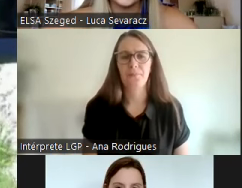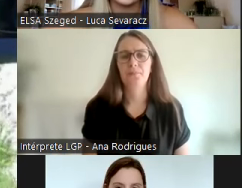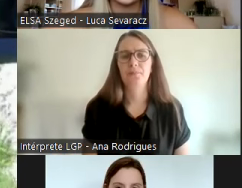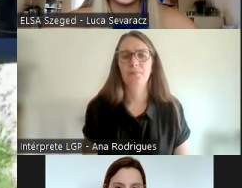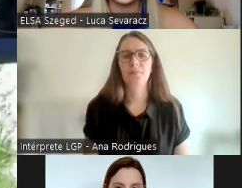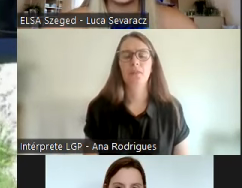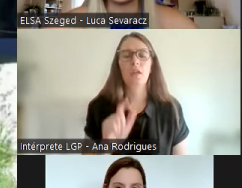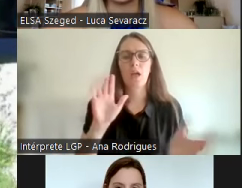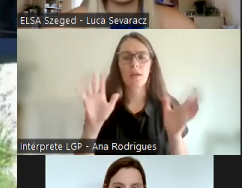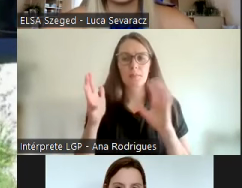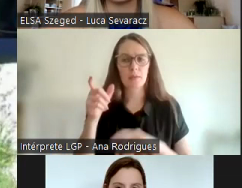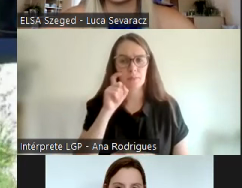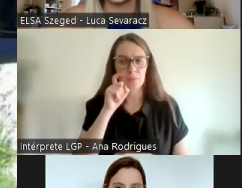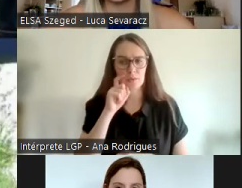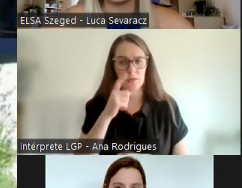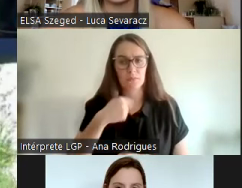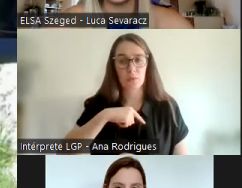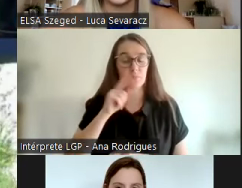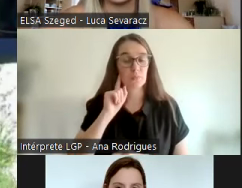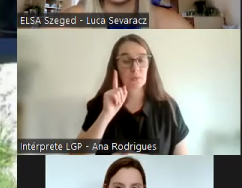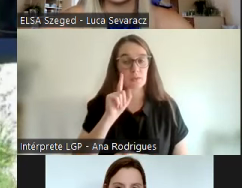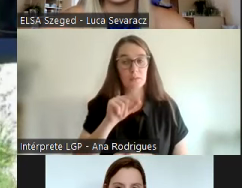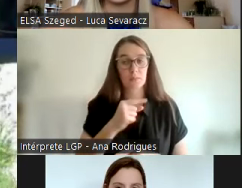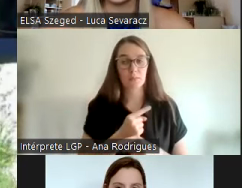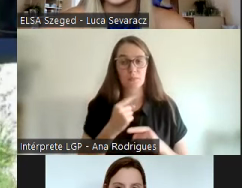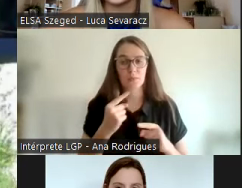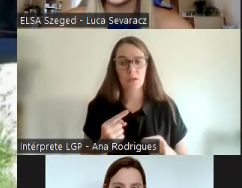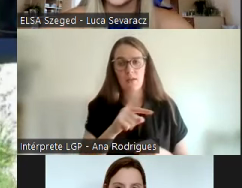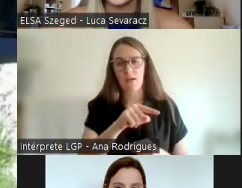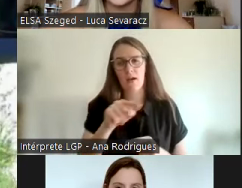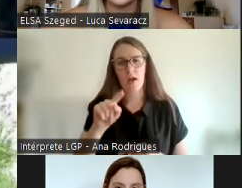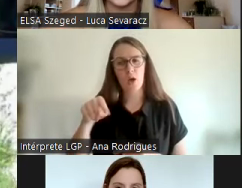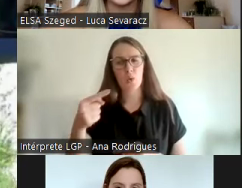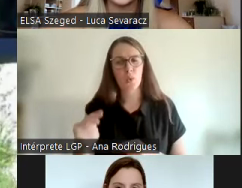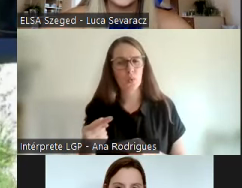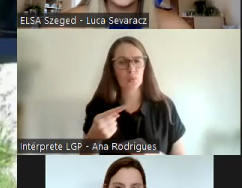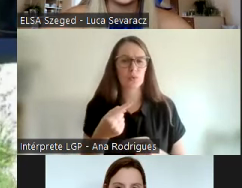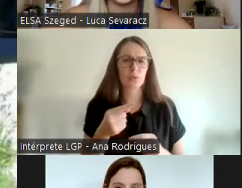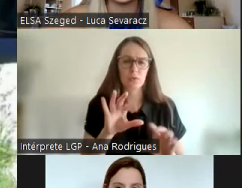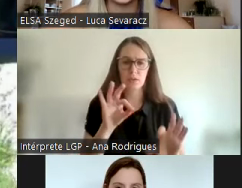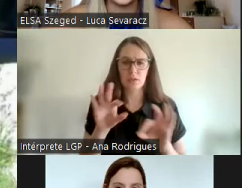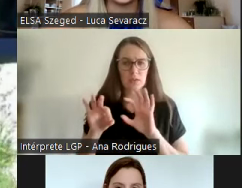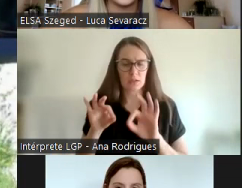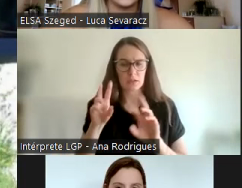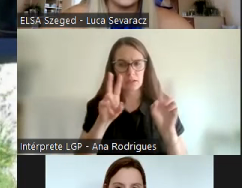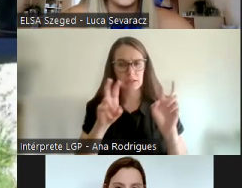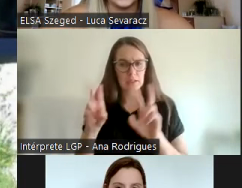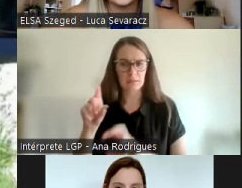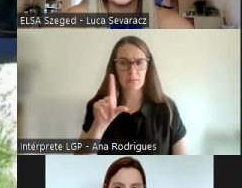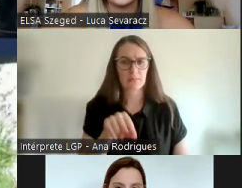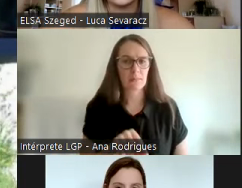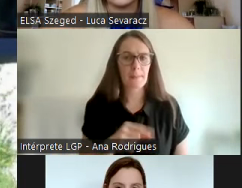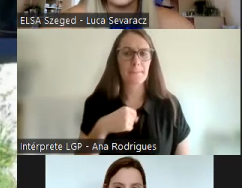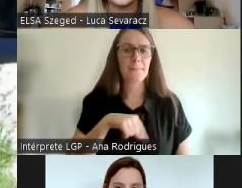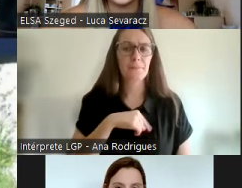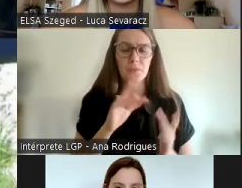Environmental protection is especially important for us among other socially sensitive tests that we have